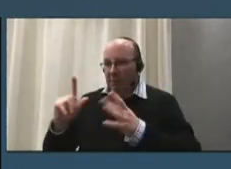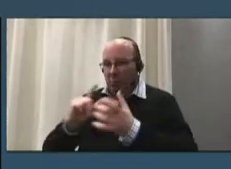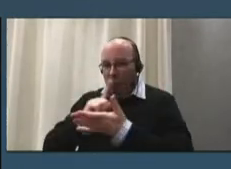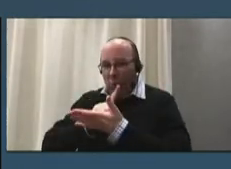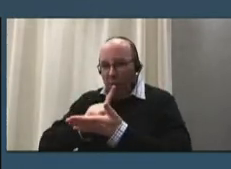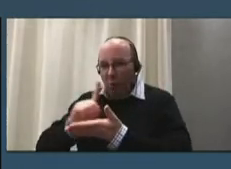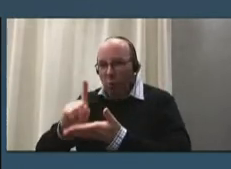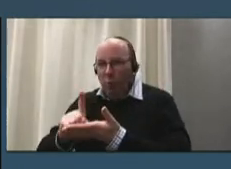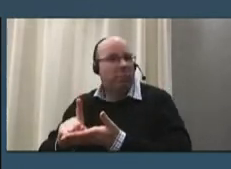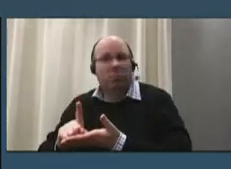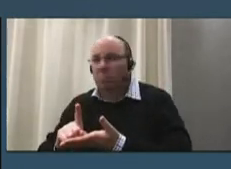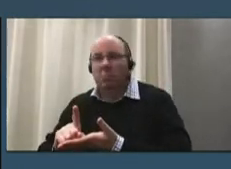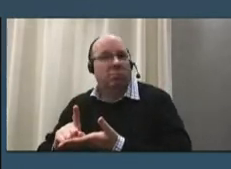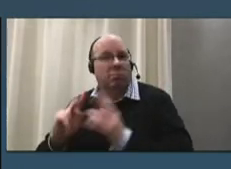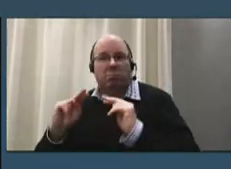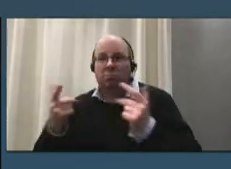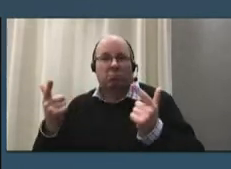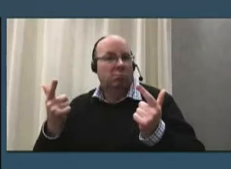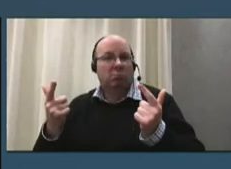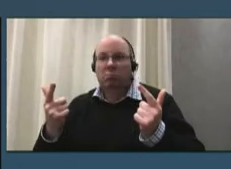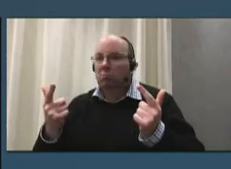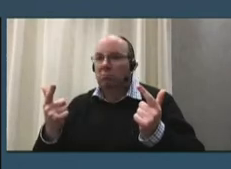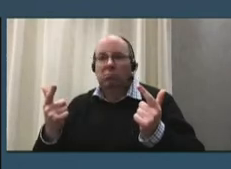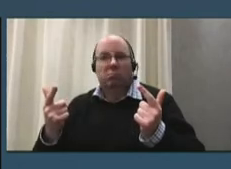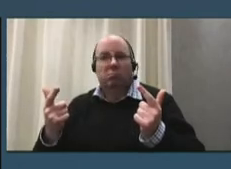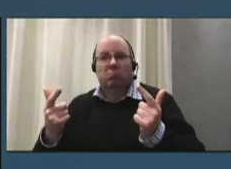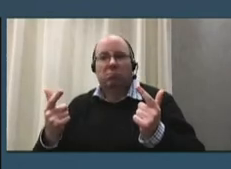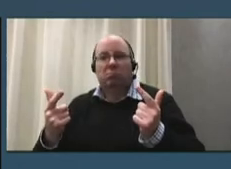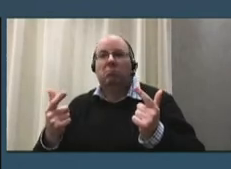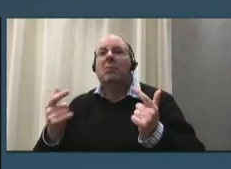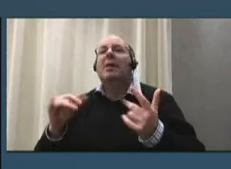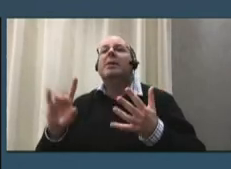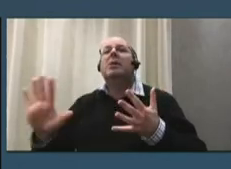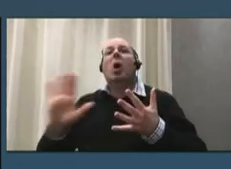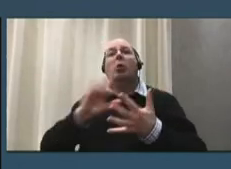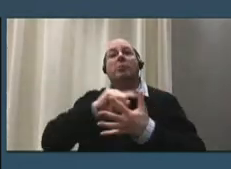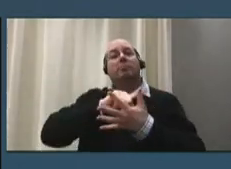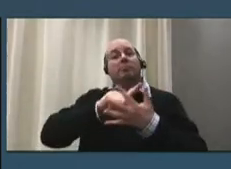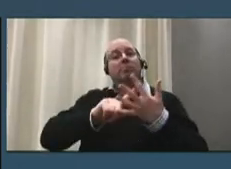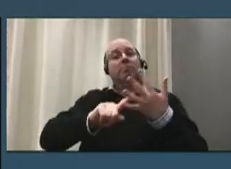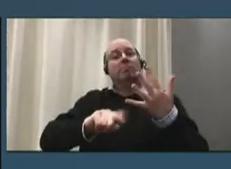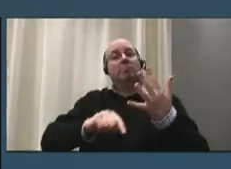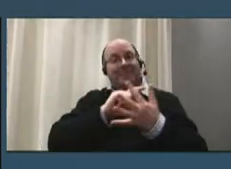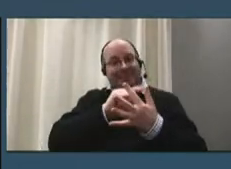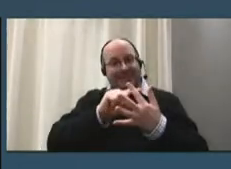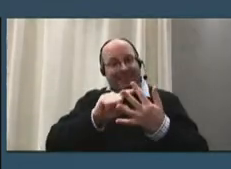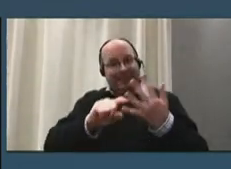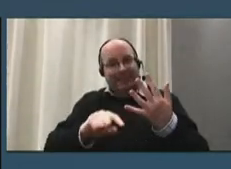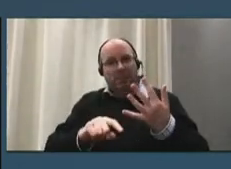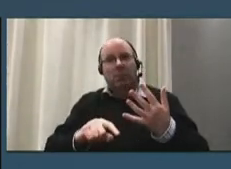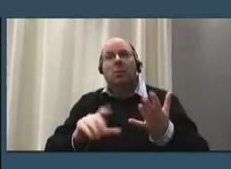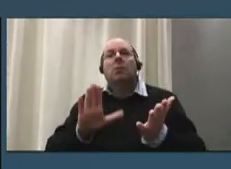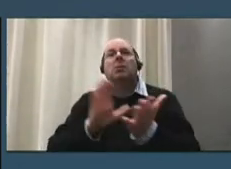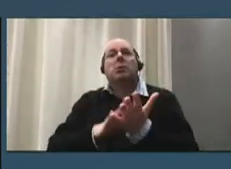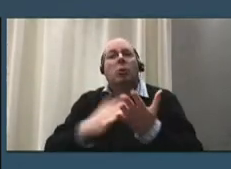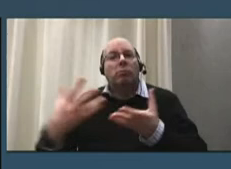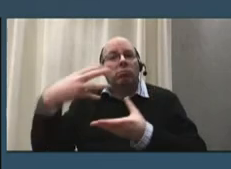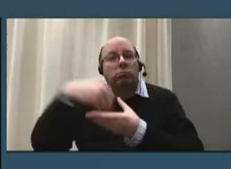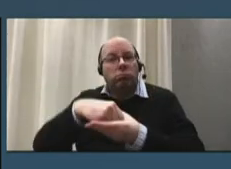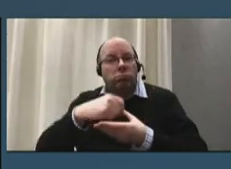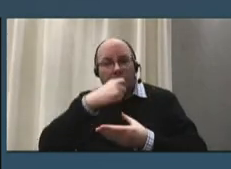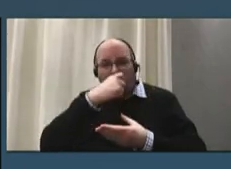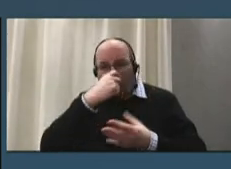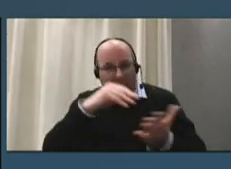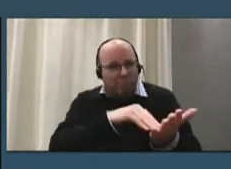look at the numbers and invite schools to come in to share their story of how are we doing? Do we feel like we can continue to provide a